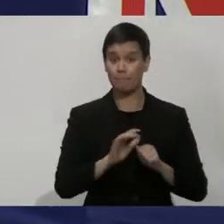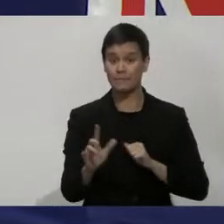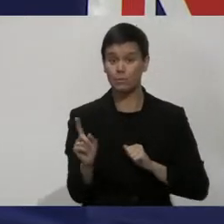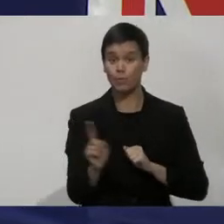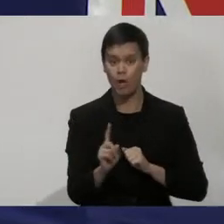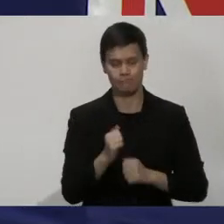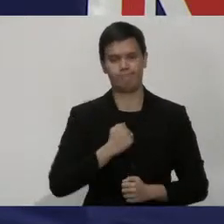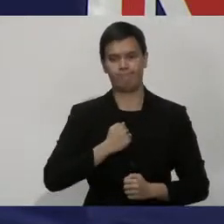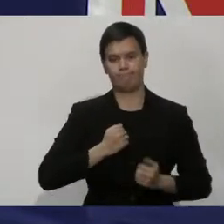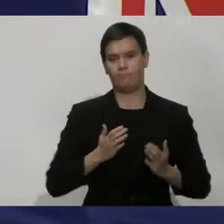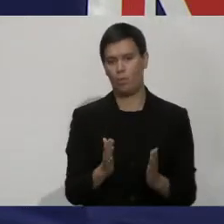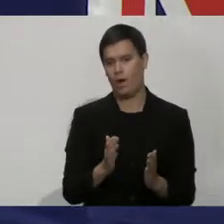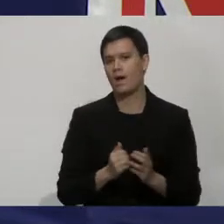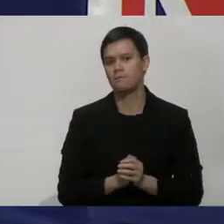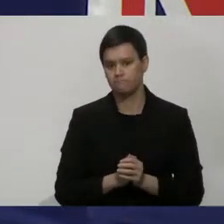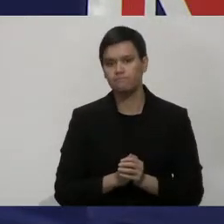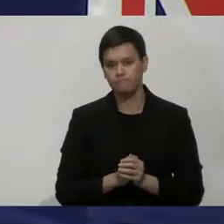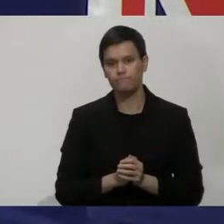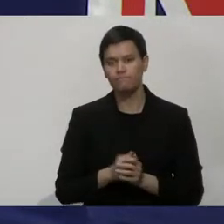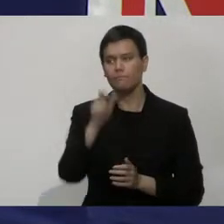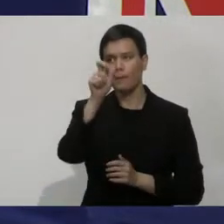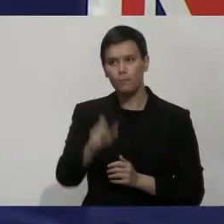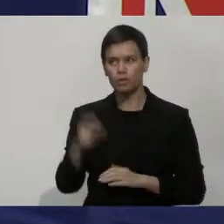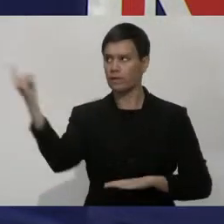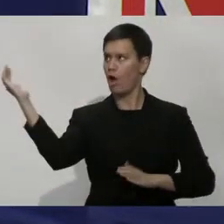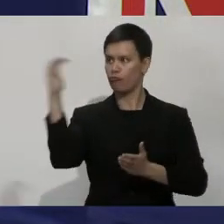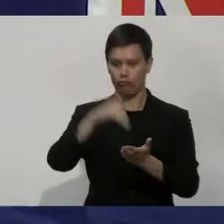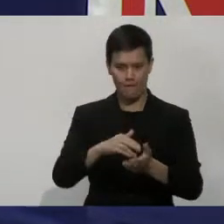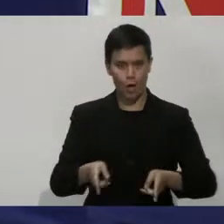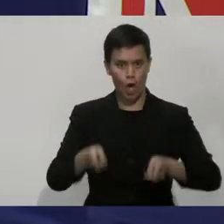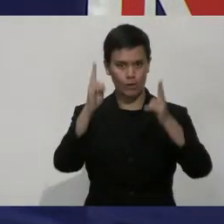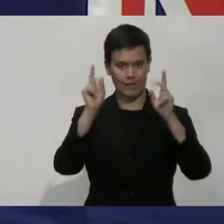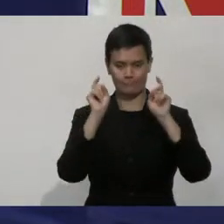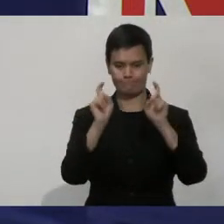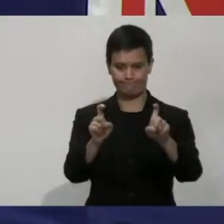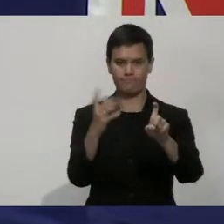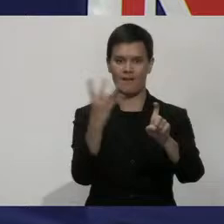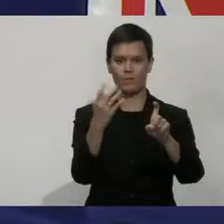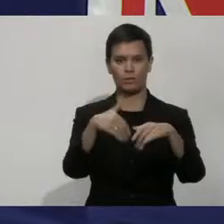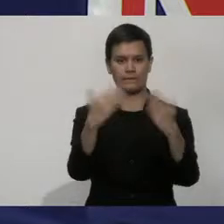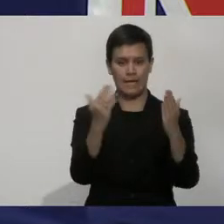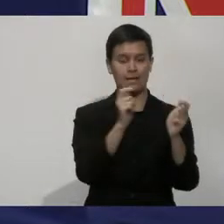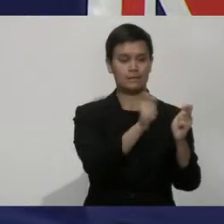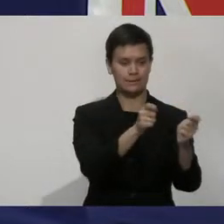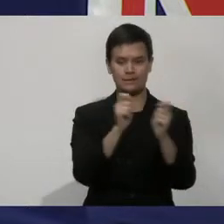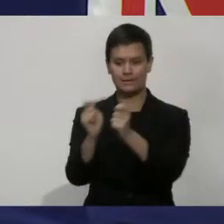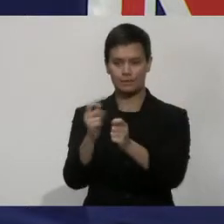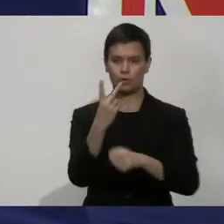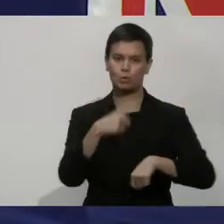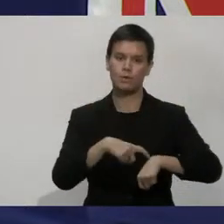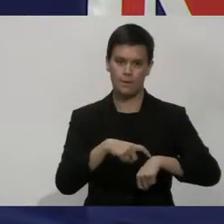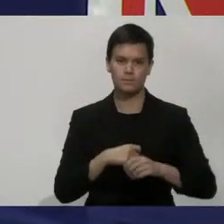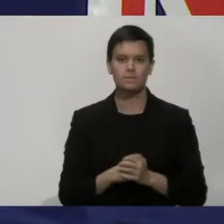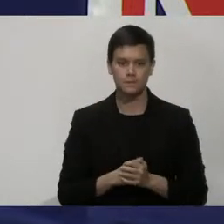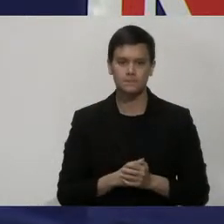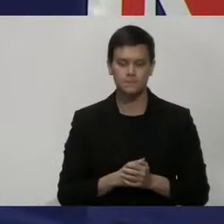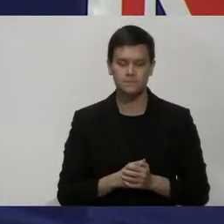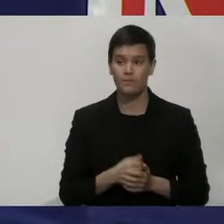someone leaving managed isolation who is infectious. Right. It would make a prerequisite to test negative before coming here almost